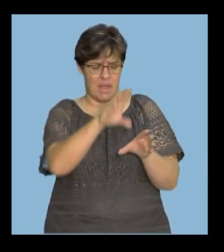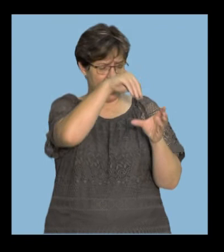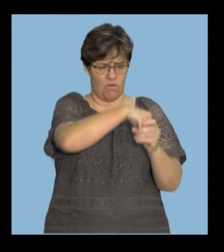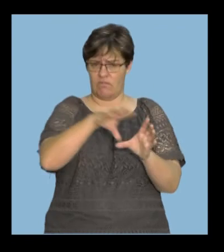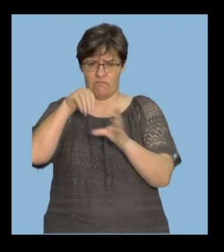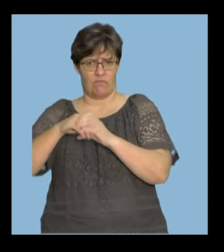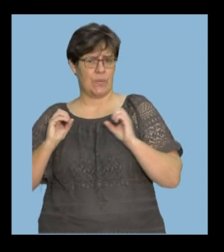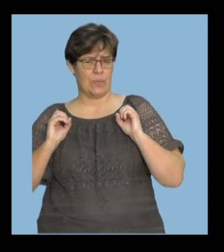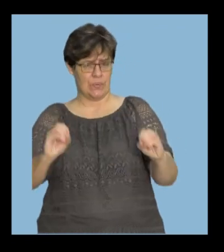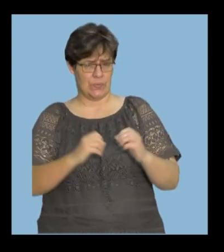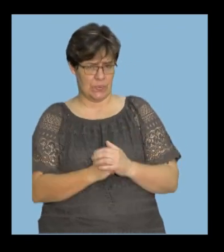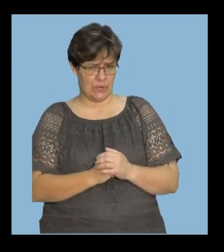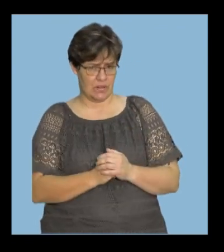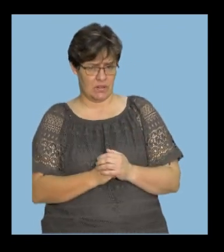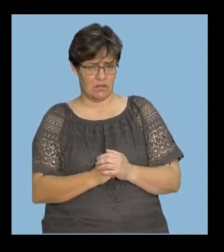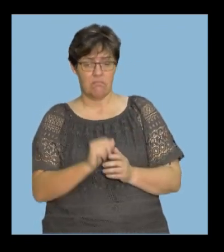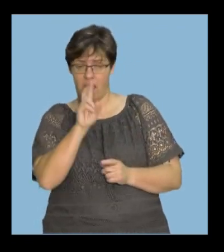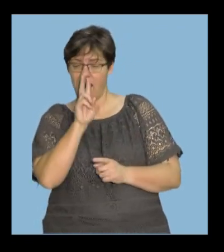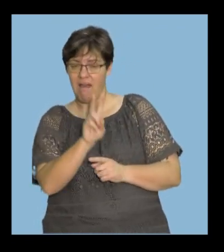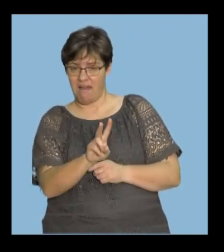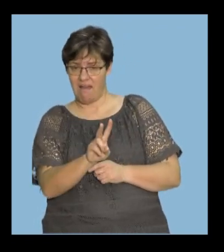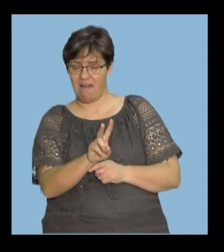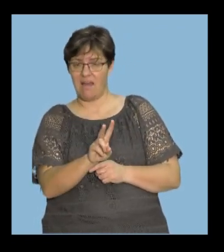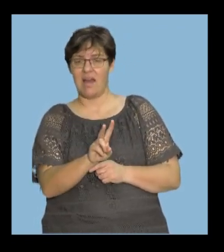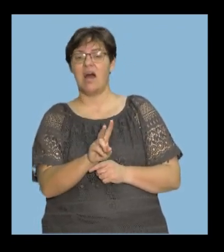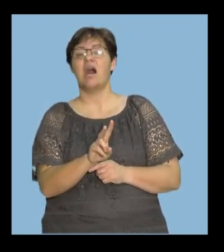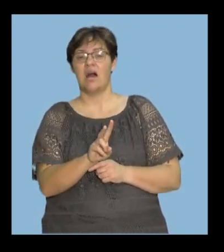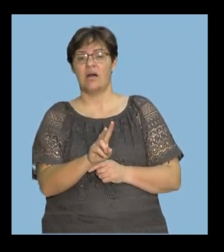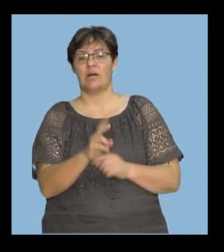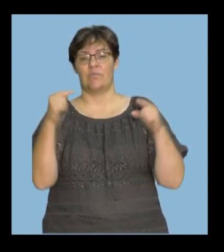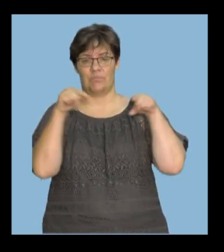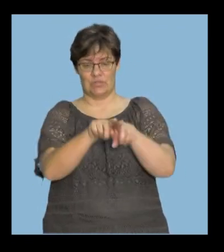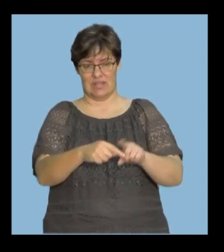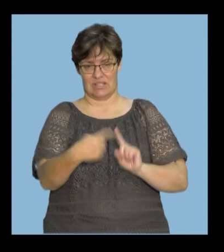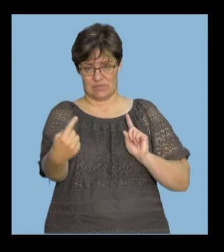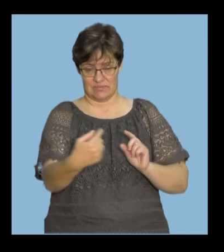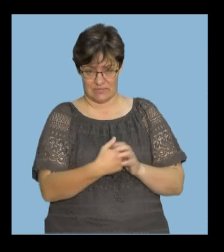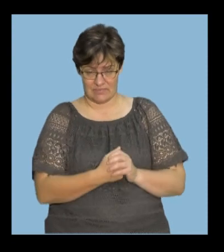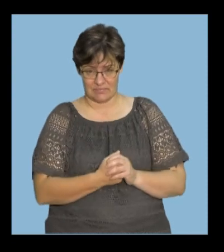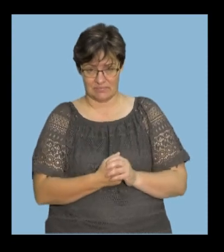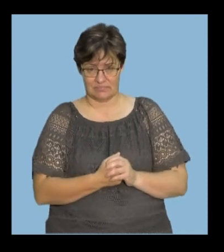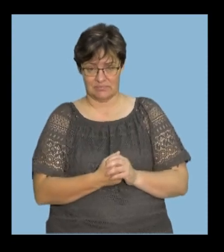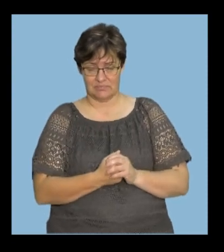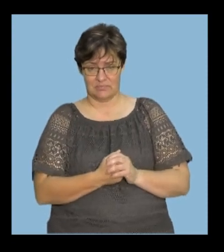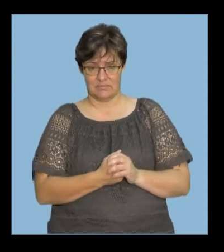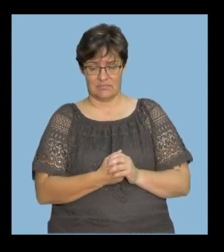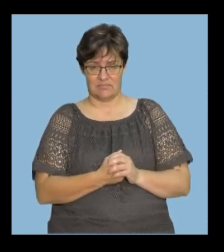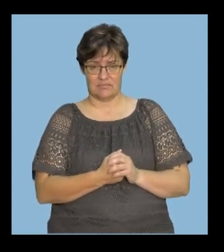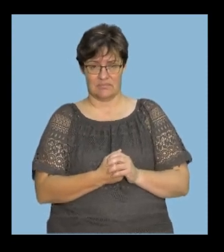don't have a common element in them, and we would recognize that these ones, as I've drawn them, are mutually